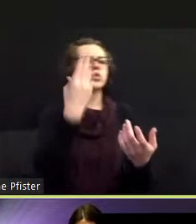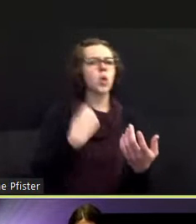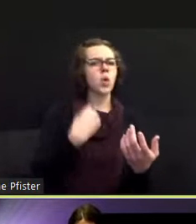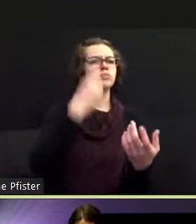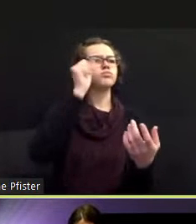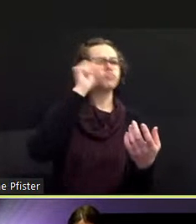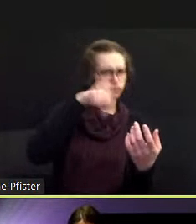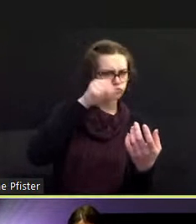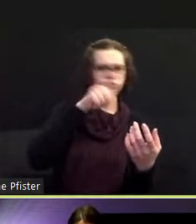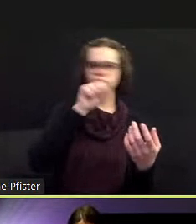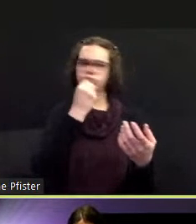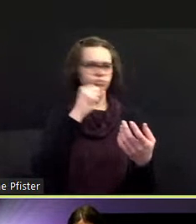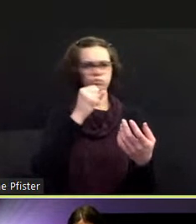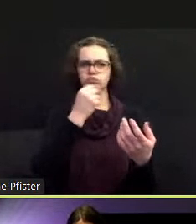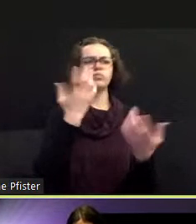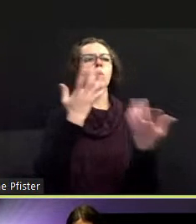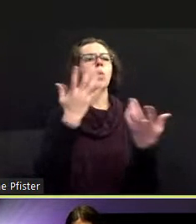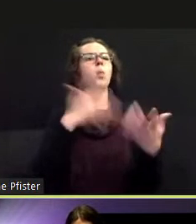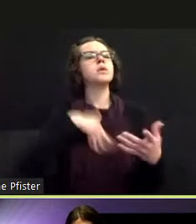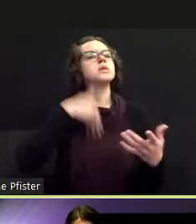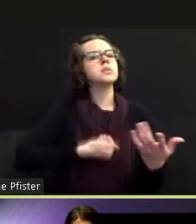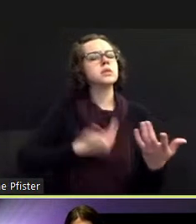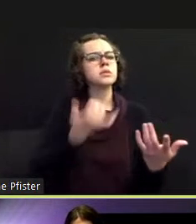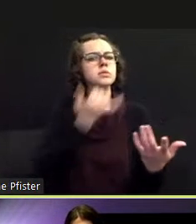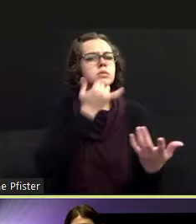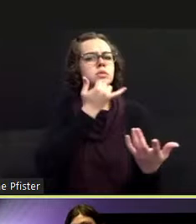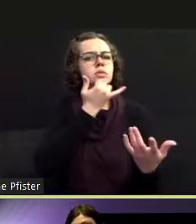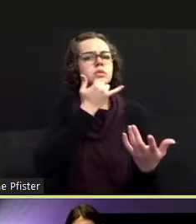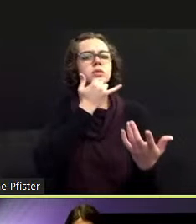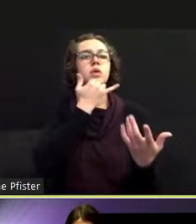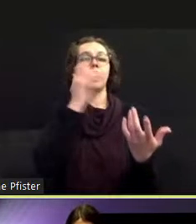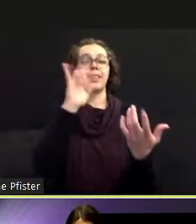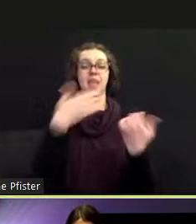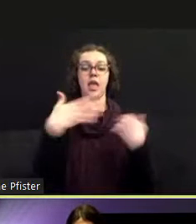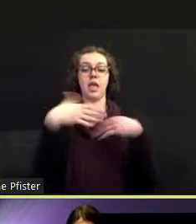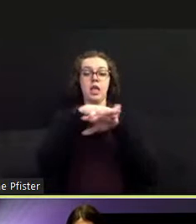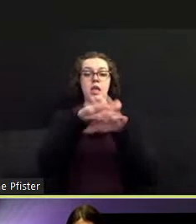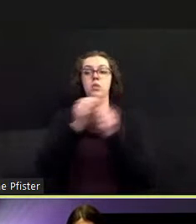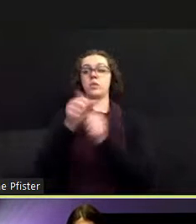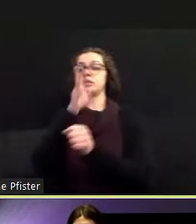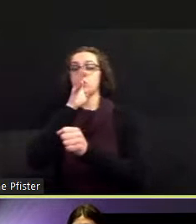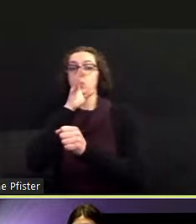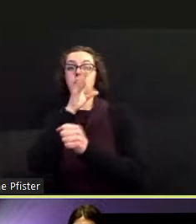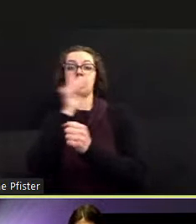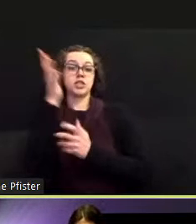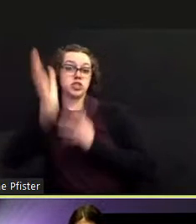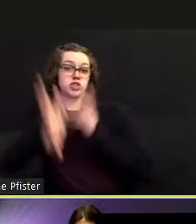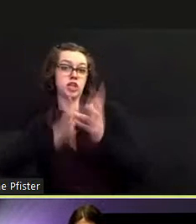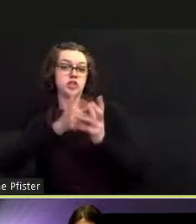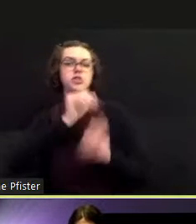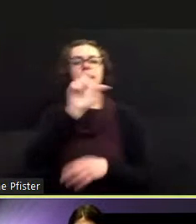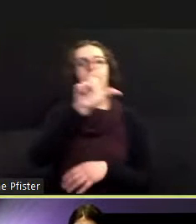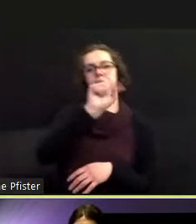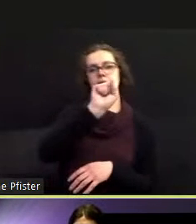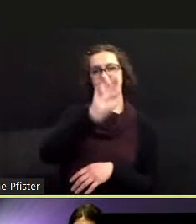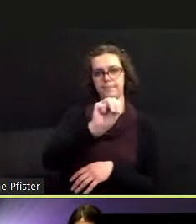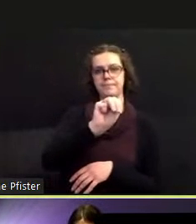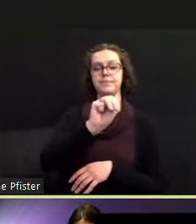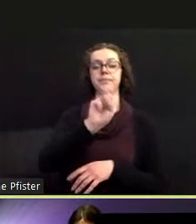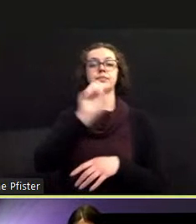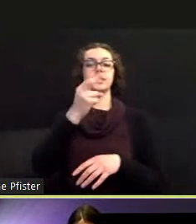head shakes. A point of overlap between LSM and spoken Maltese co-speech gestures, which Sherry can perceive through tactile